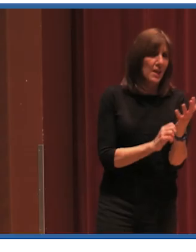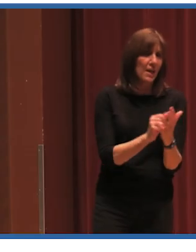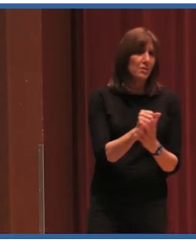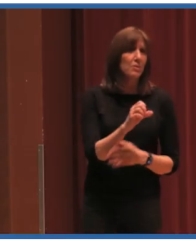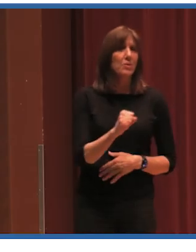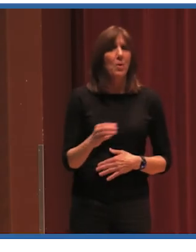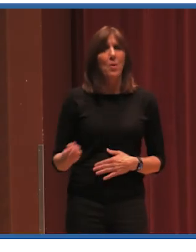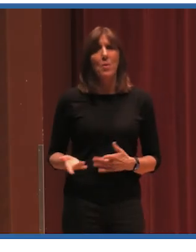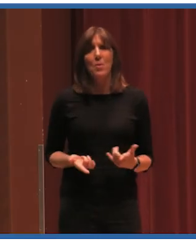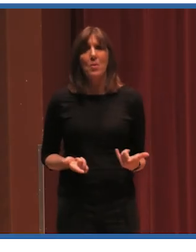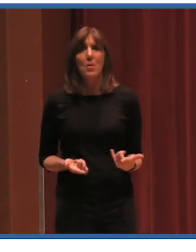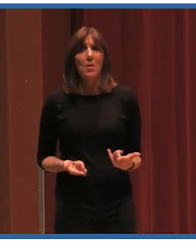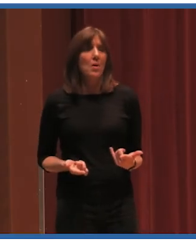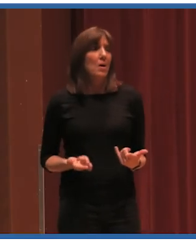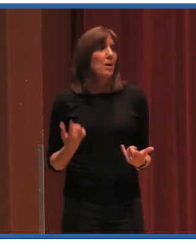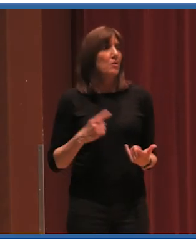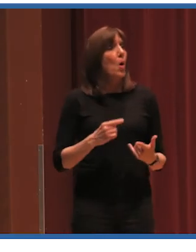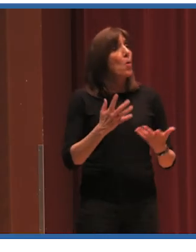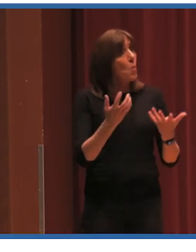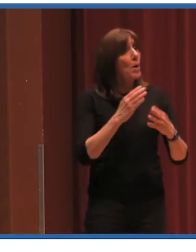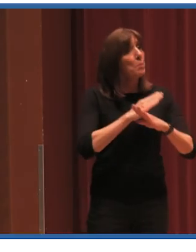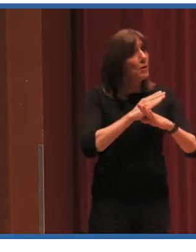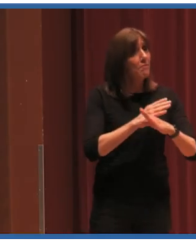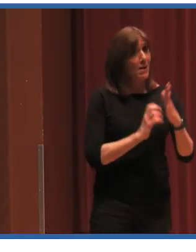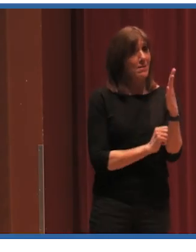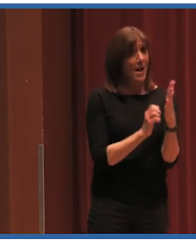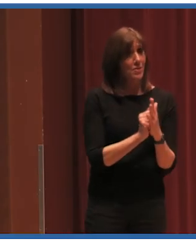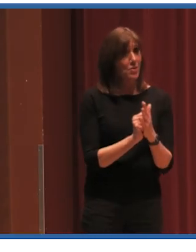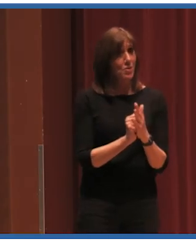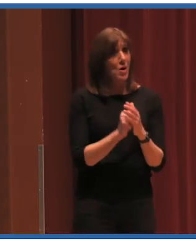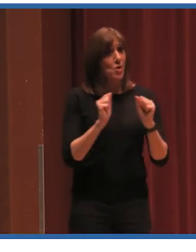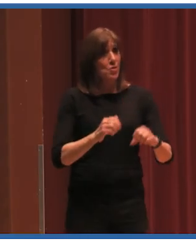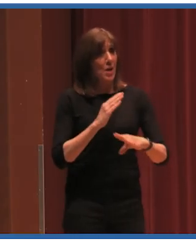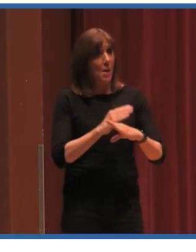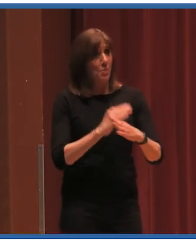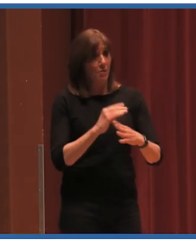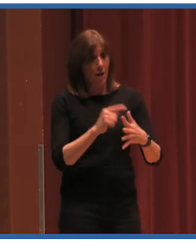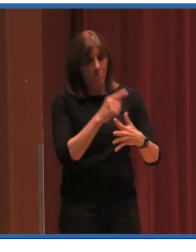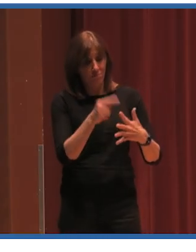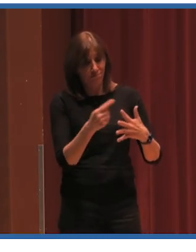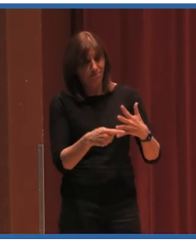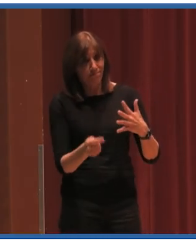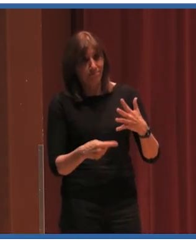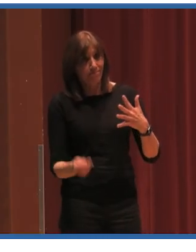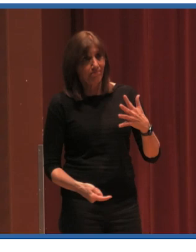control is preventing the cancers we can prevent, cigarette tax,